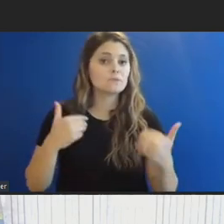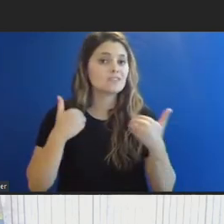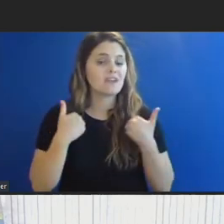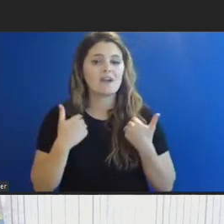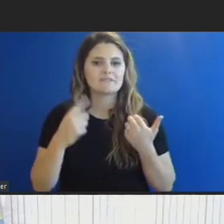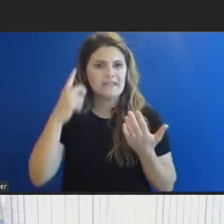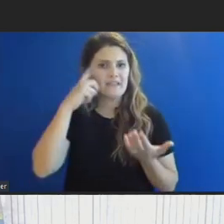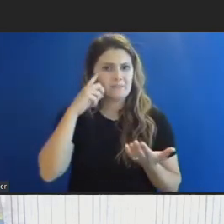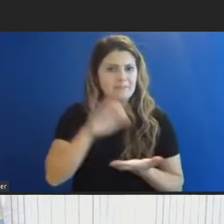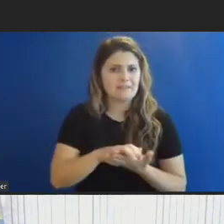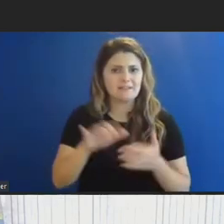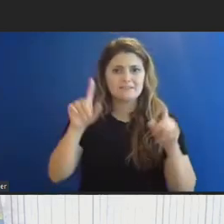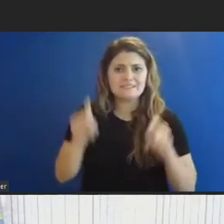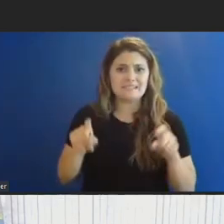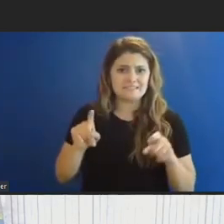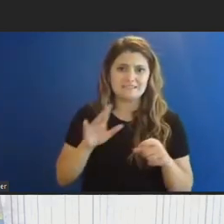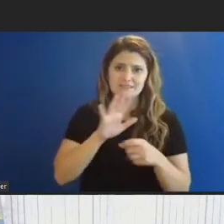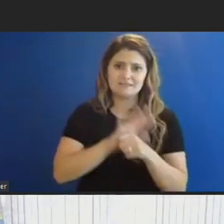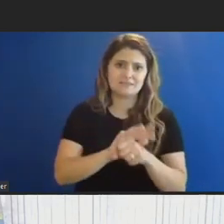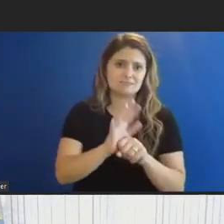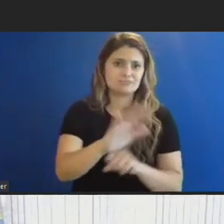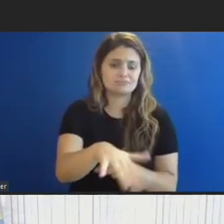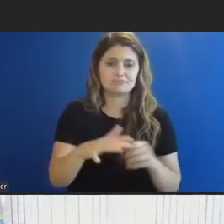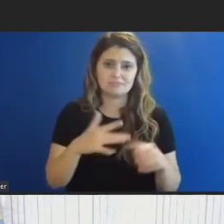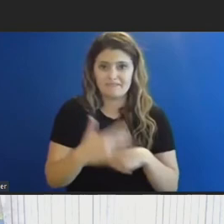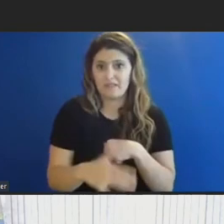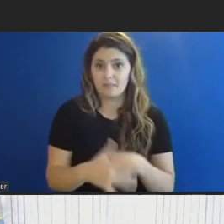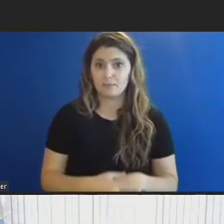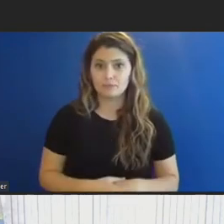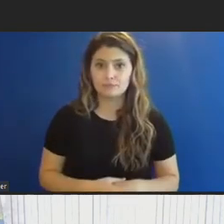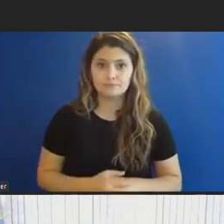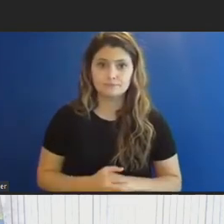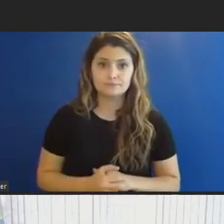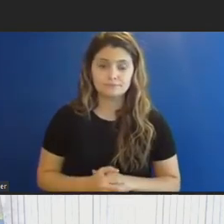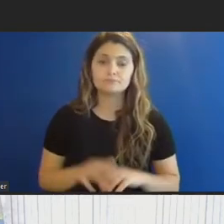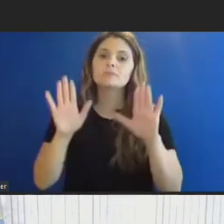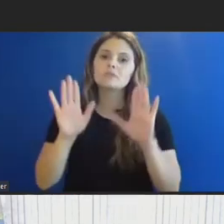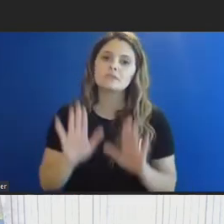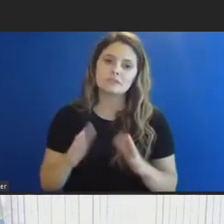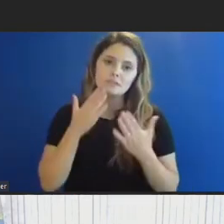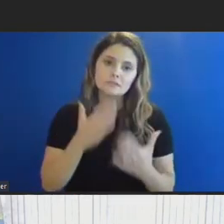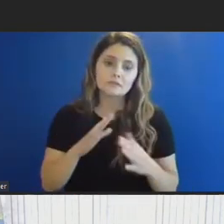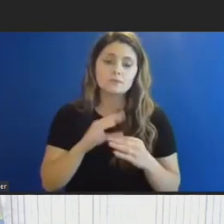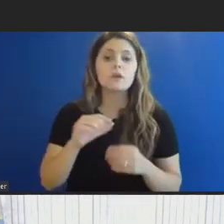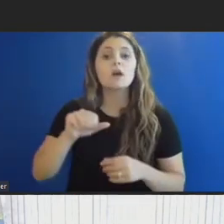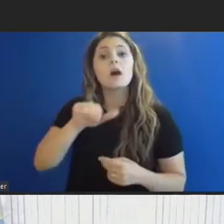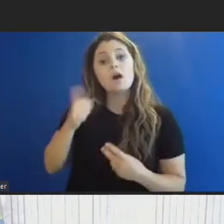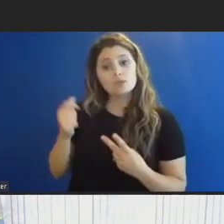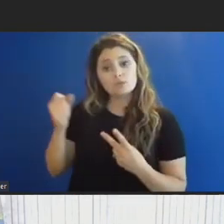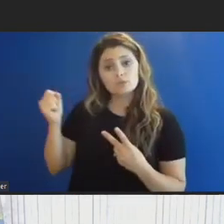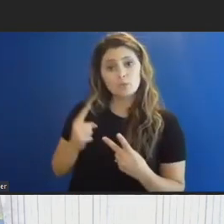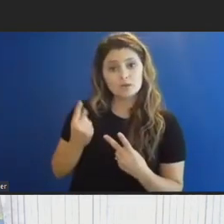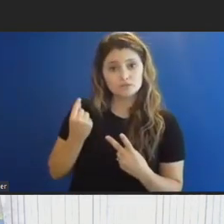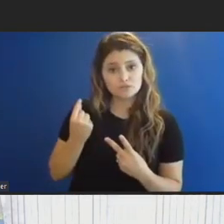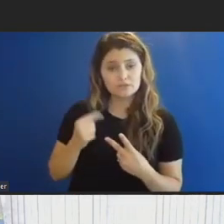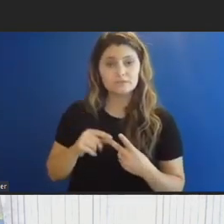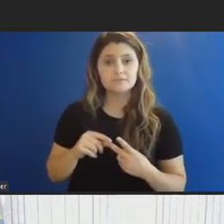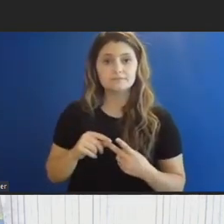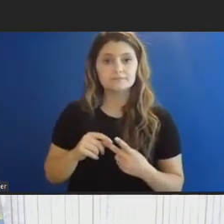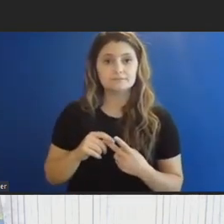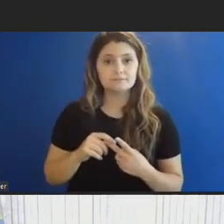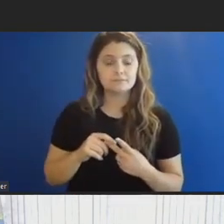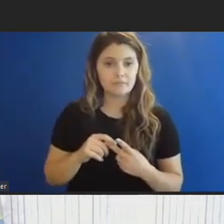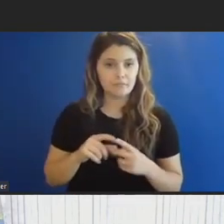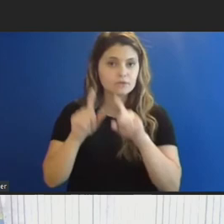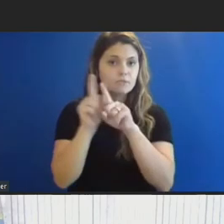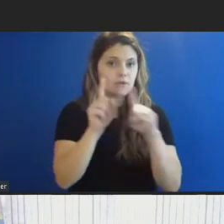I think testing is abundantly available. Awesome. Thank you. And my other question is, there has been